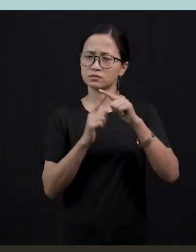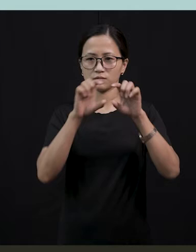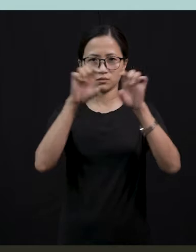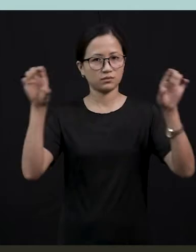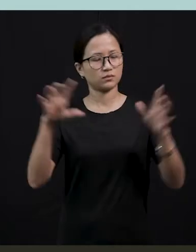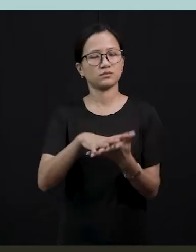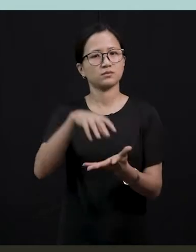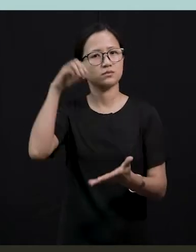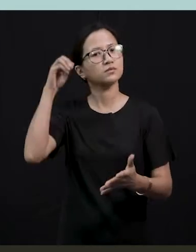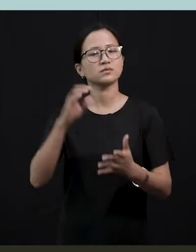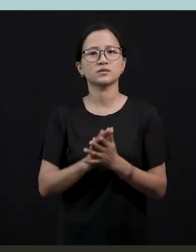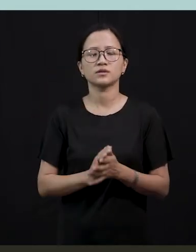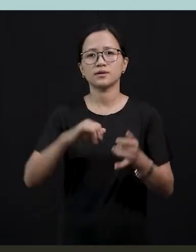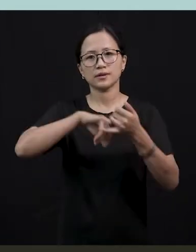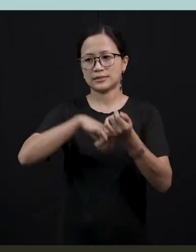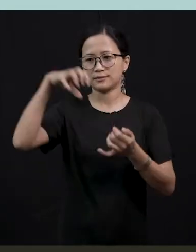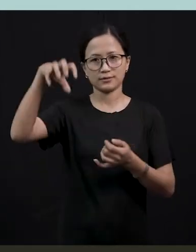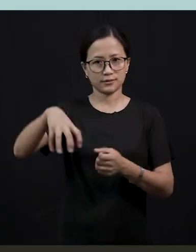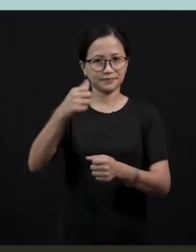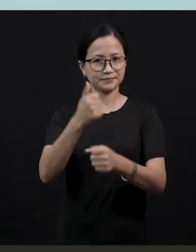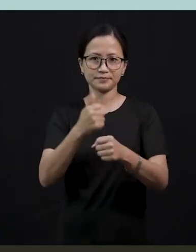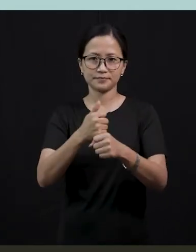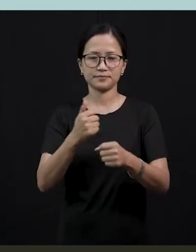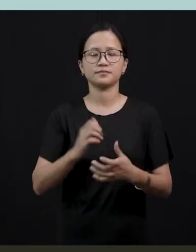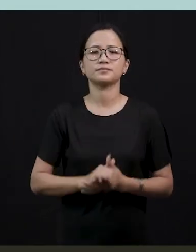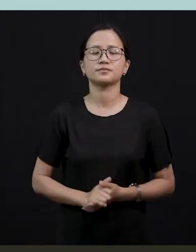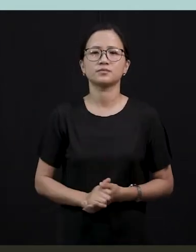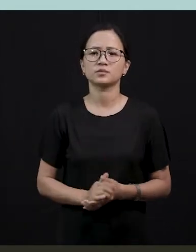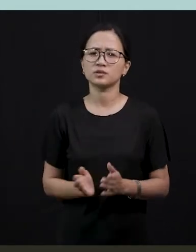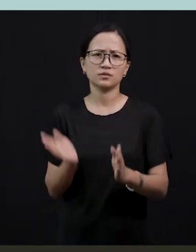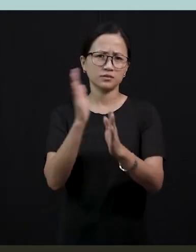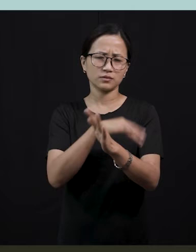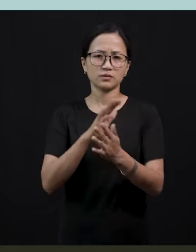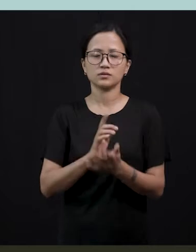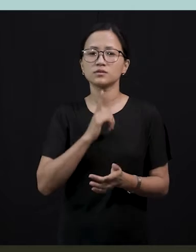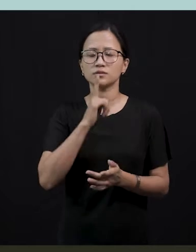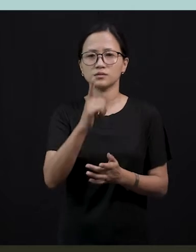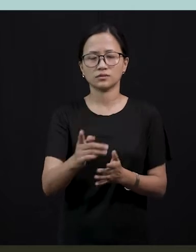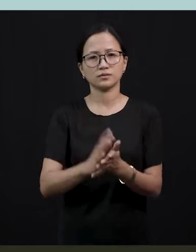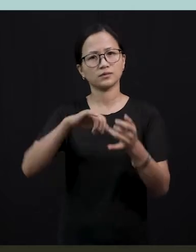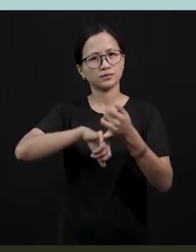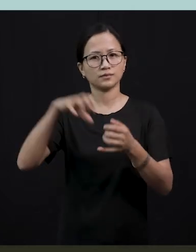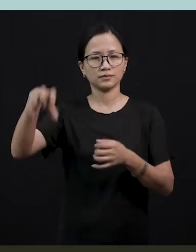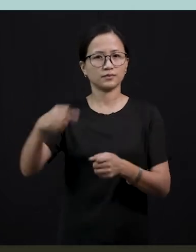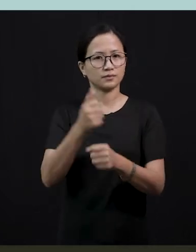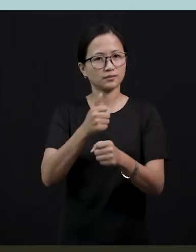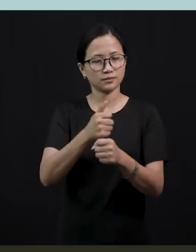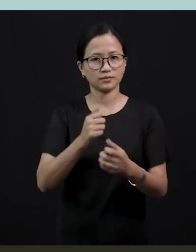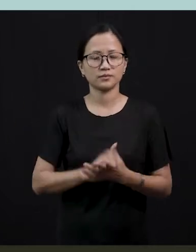of learning is state government. Now before I introduce this topic of state government,